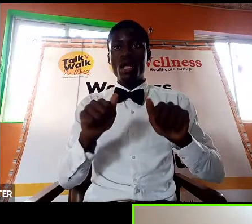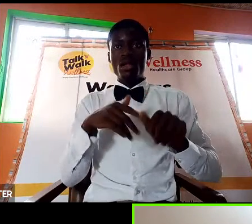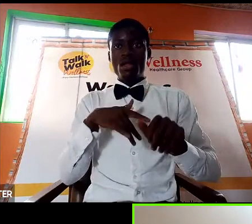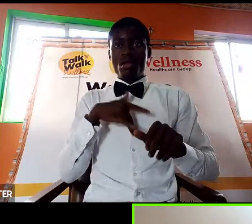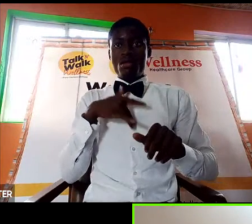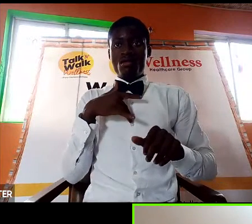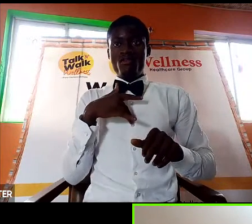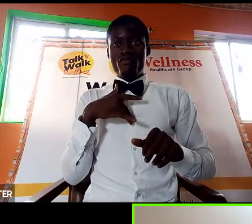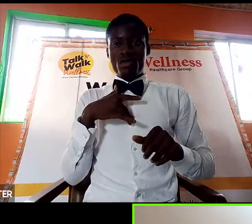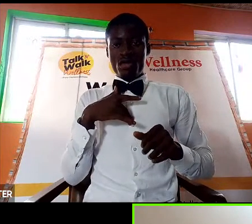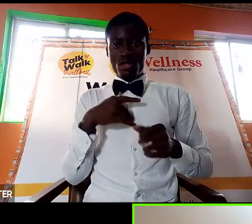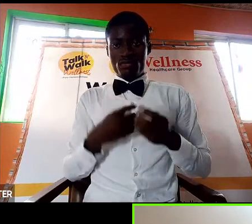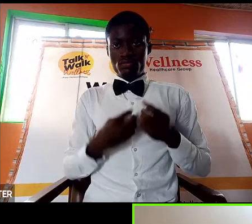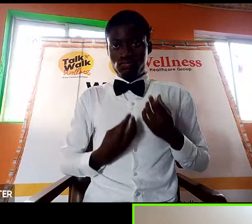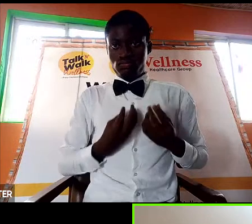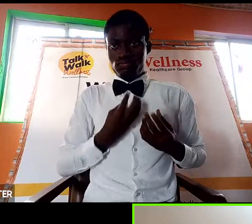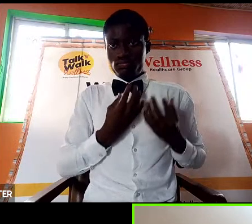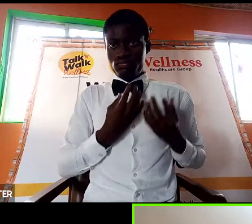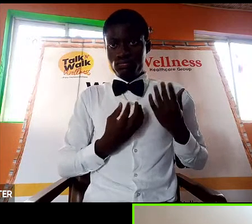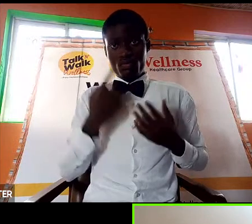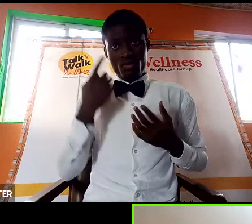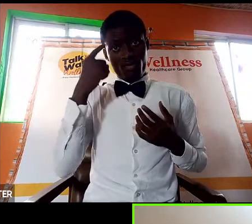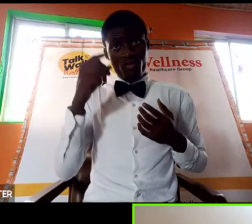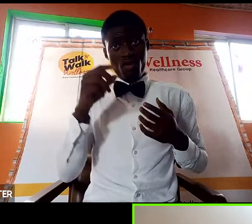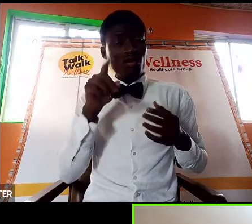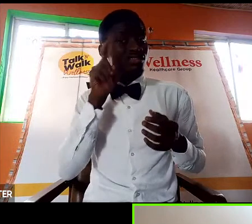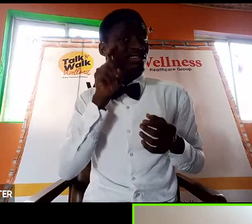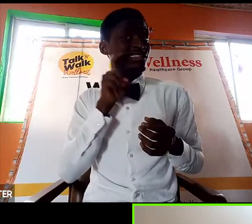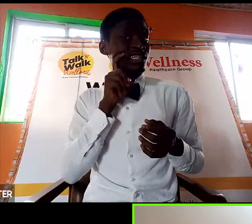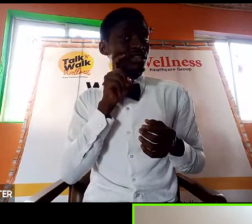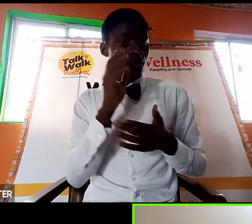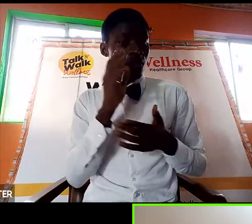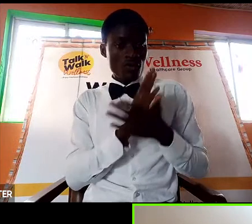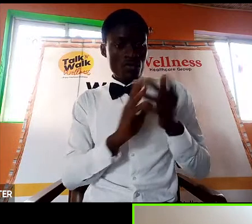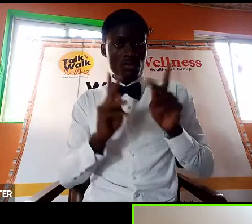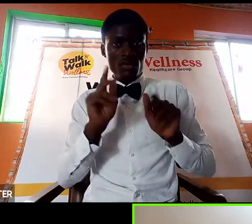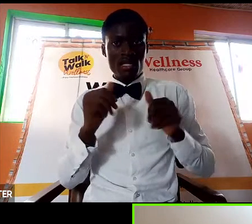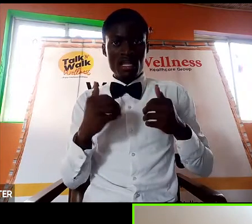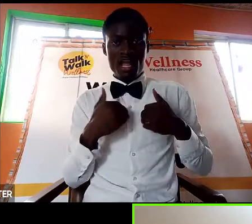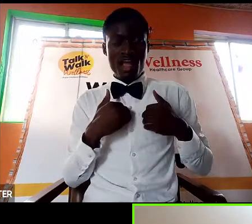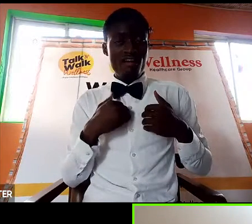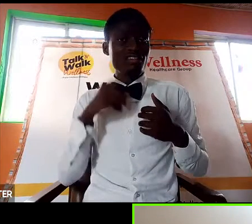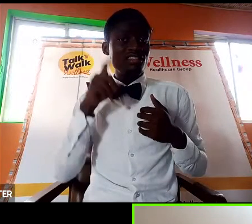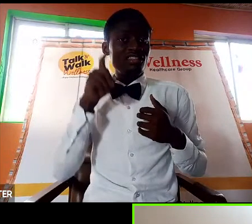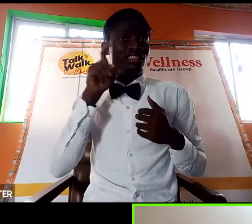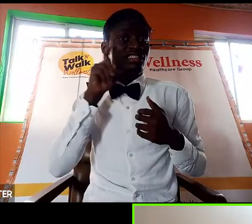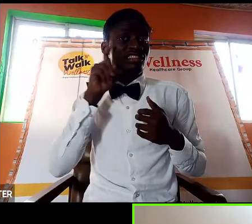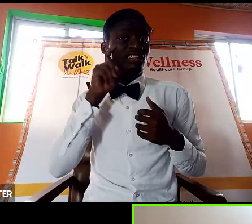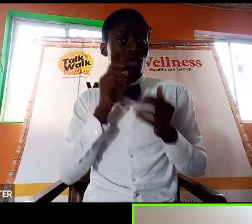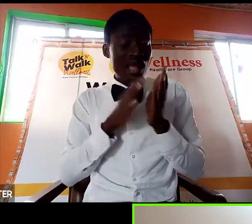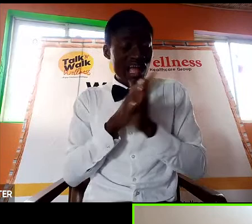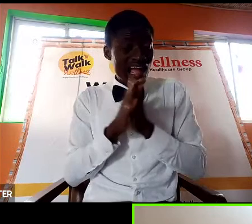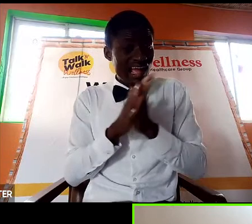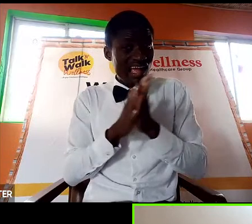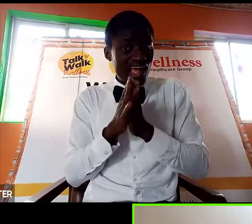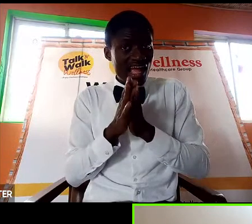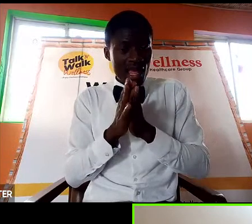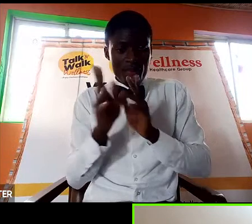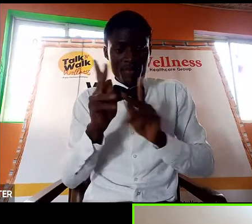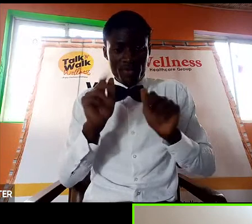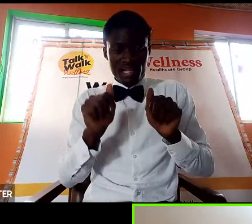People can be horny. They could have sexual drive. They could reach orgasm till they